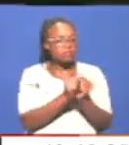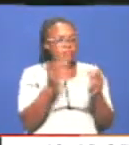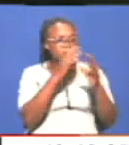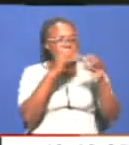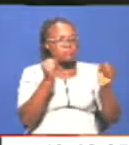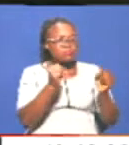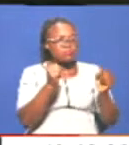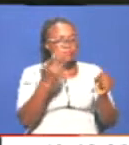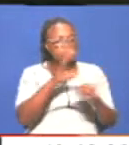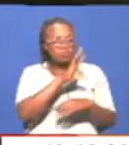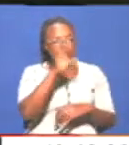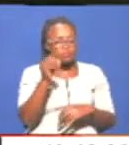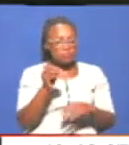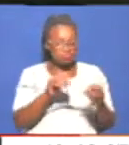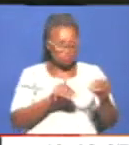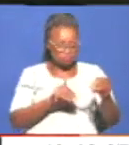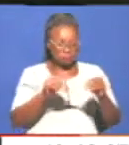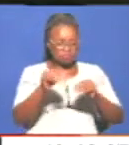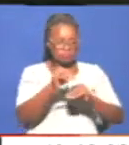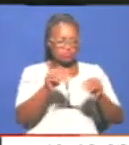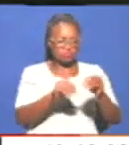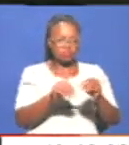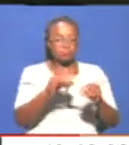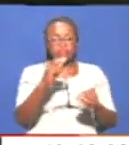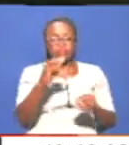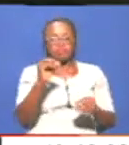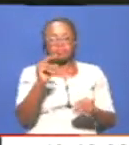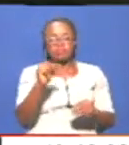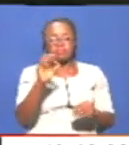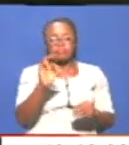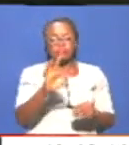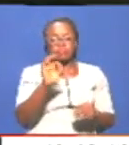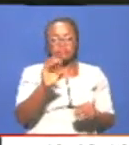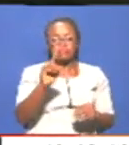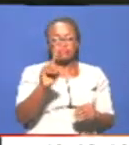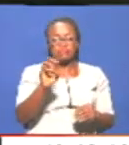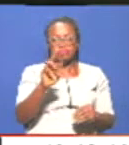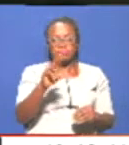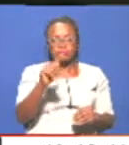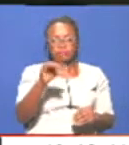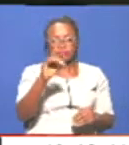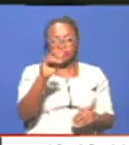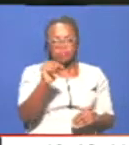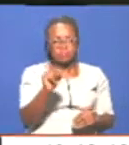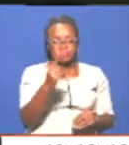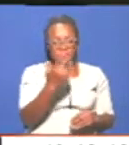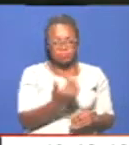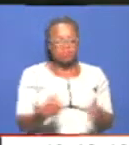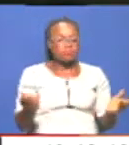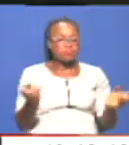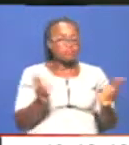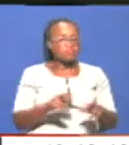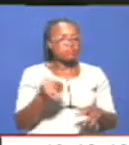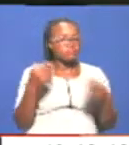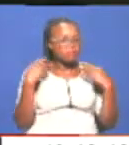the Africa Chess Confederation, Louis Ncube, and yeah, it's about the school's championship. Now, one of the things that happens with any sport,